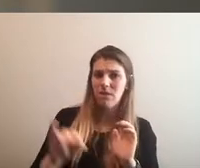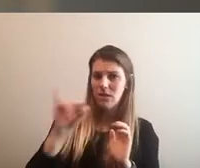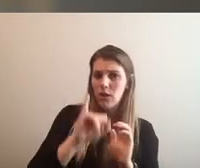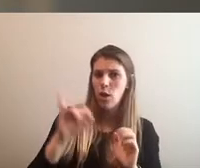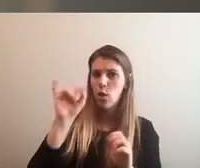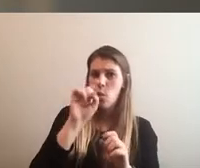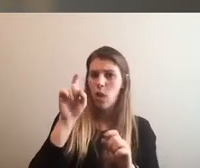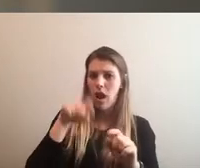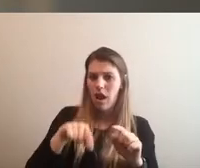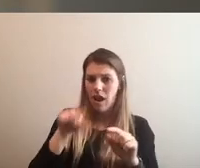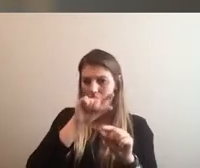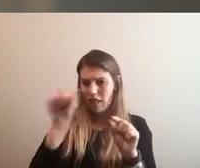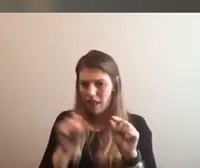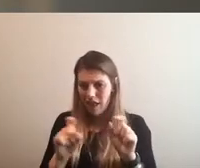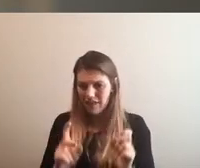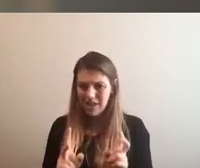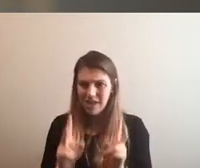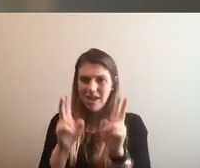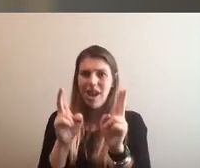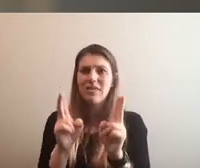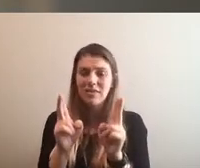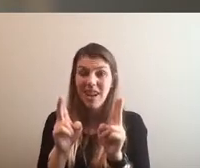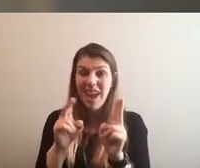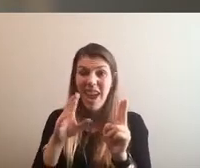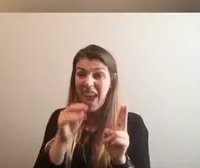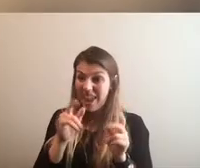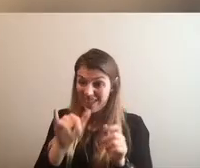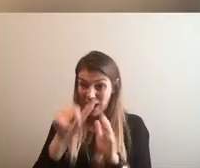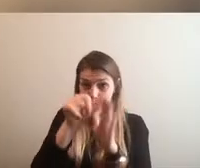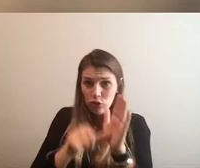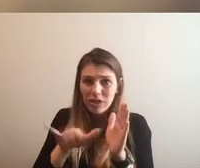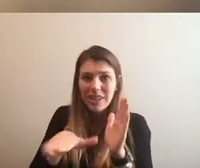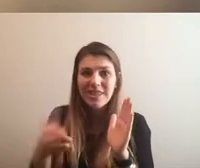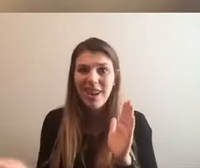needed to be cut out. And he died during that surgery.